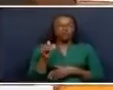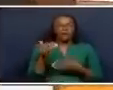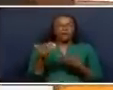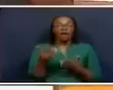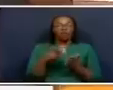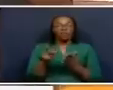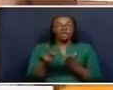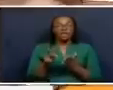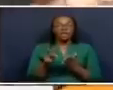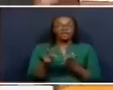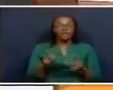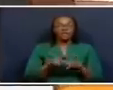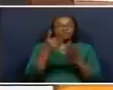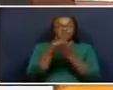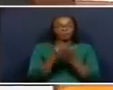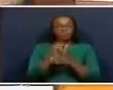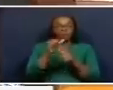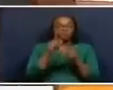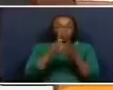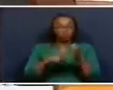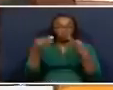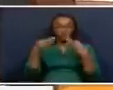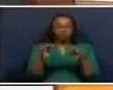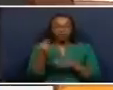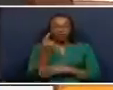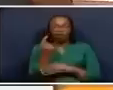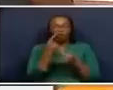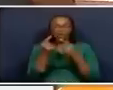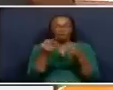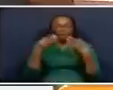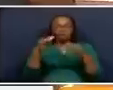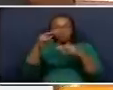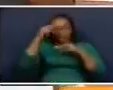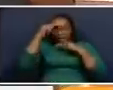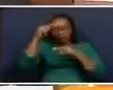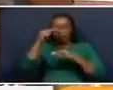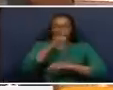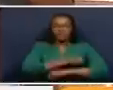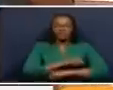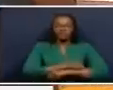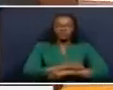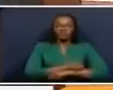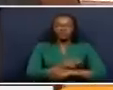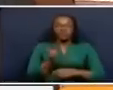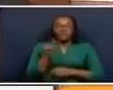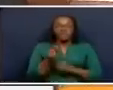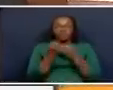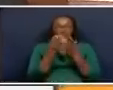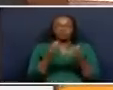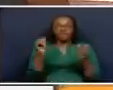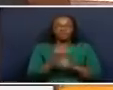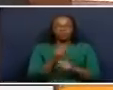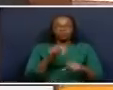it. Even the debate about what is free, when you talk about free secondary education, what are you talking about? Those details will never be found in